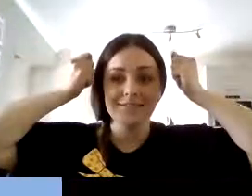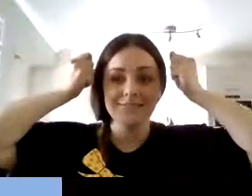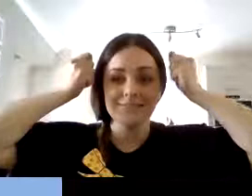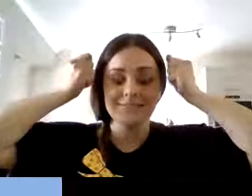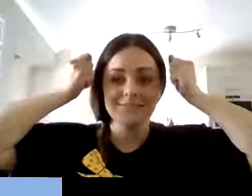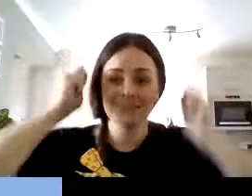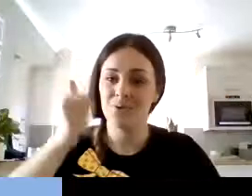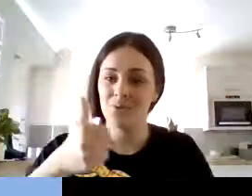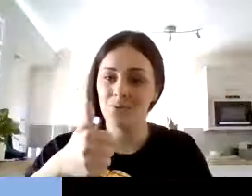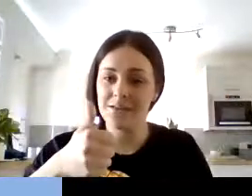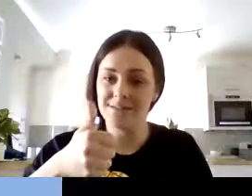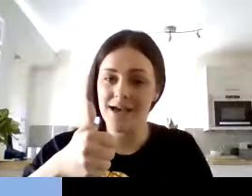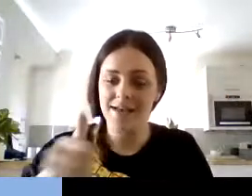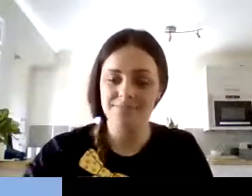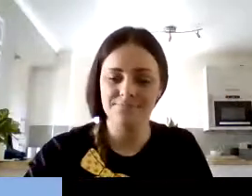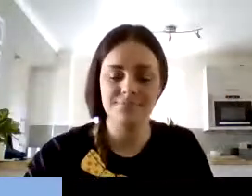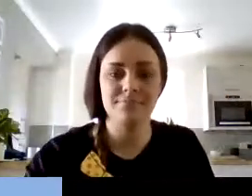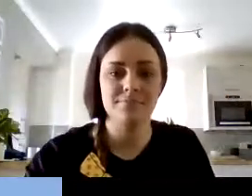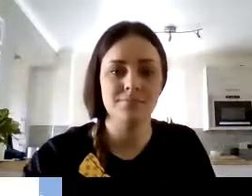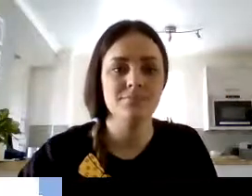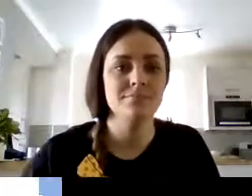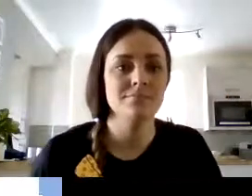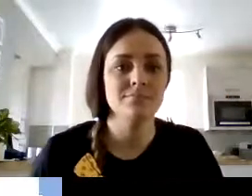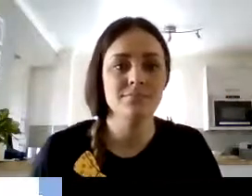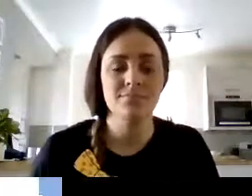hat. Well done.